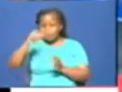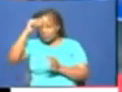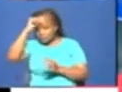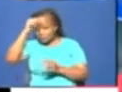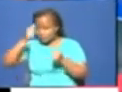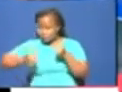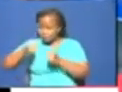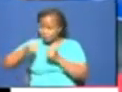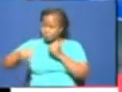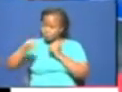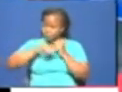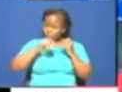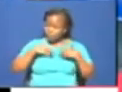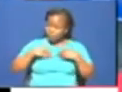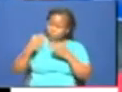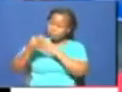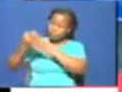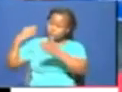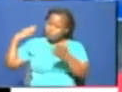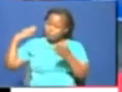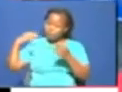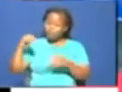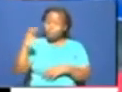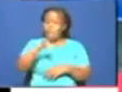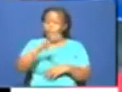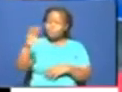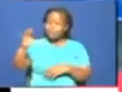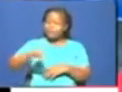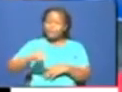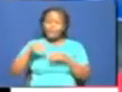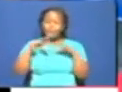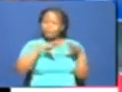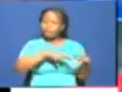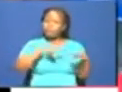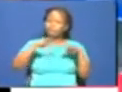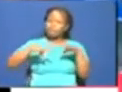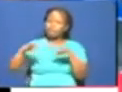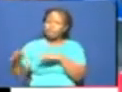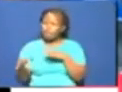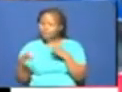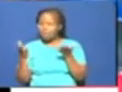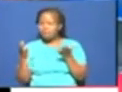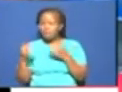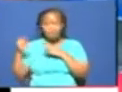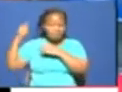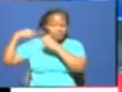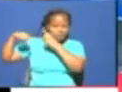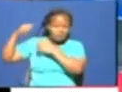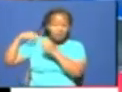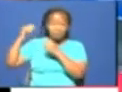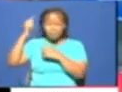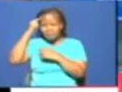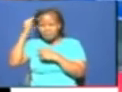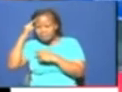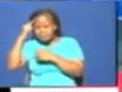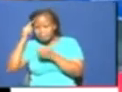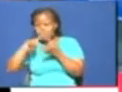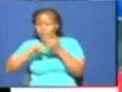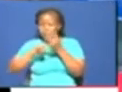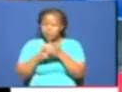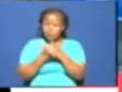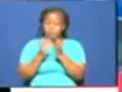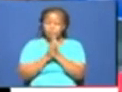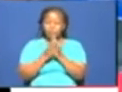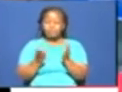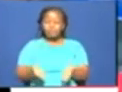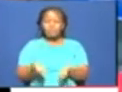before. Africa suffers a retrogressive mindset of starting afresh instead of advancing